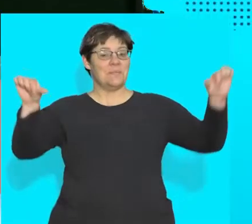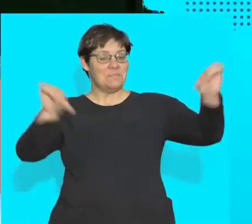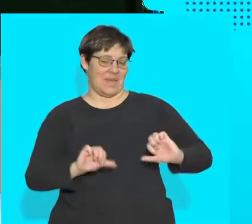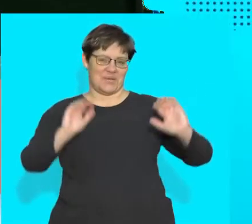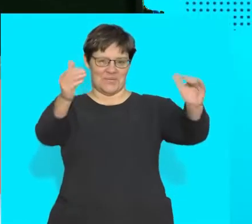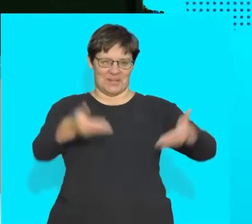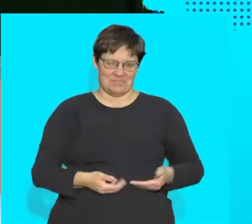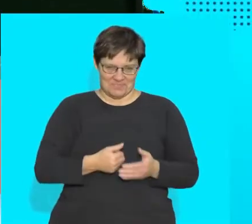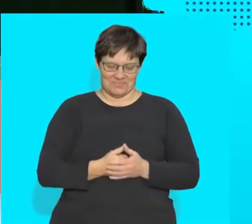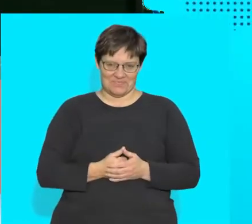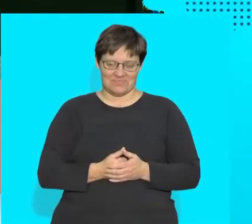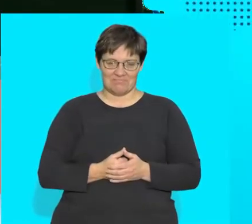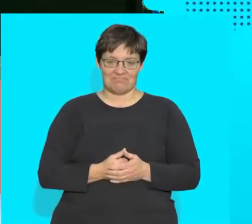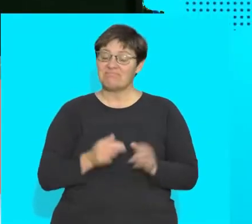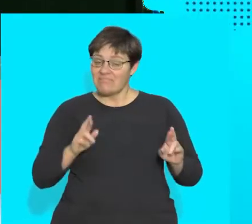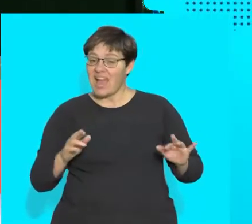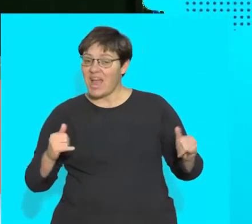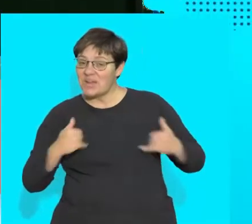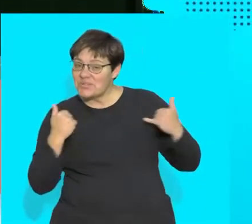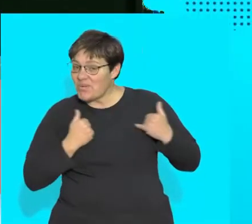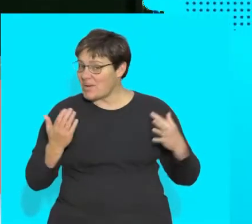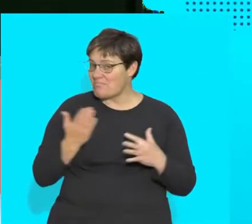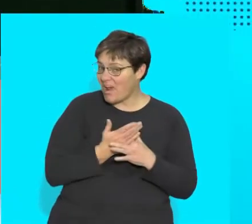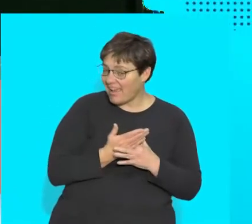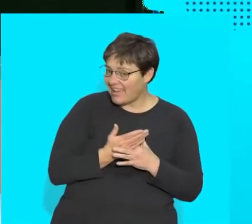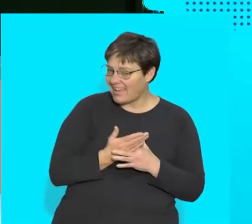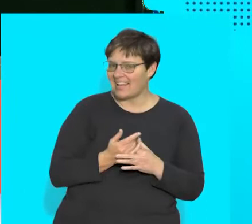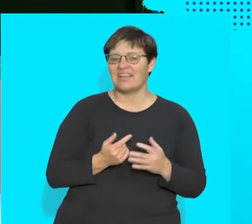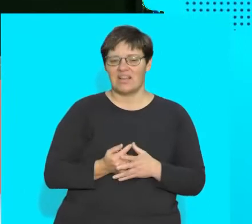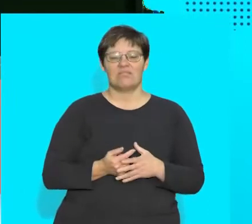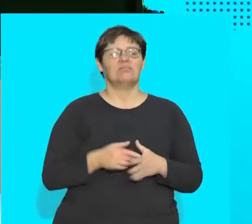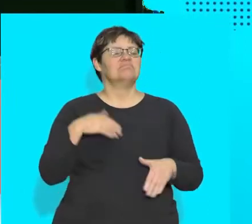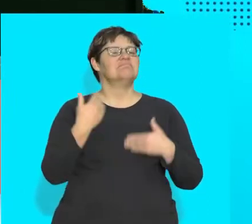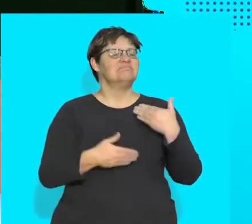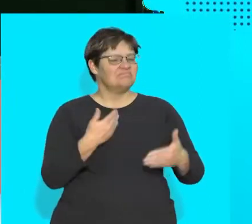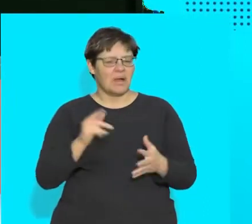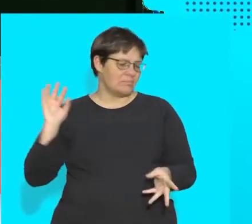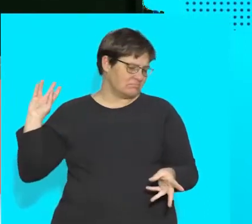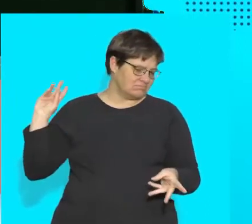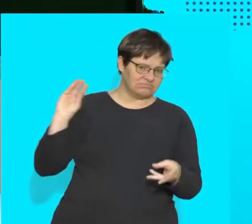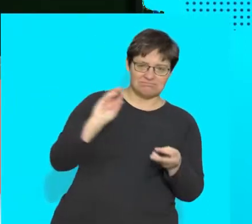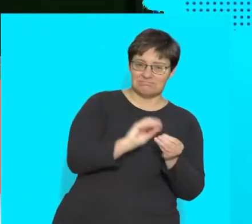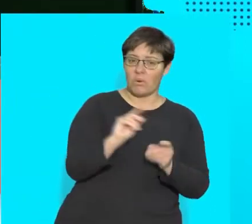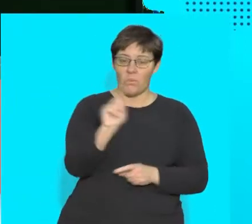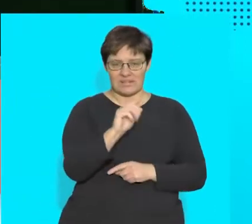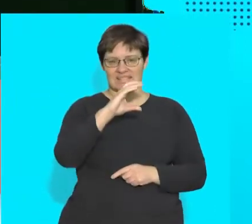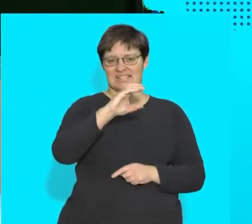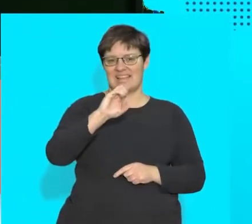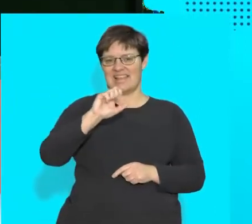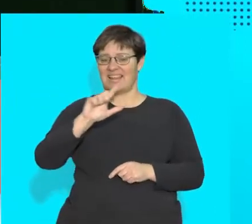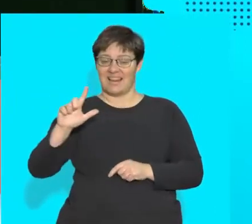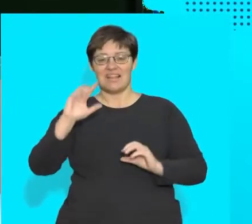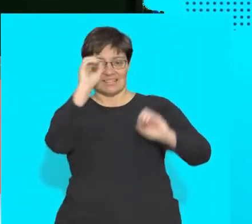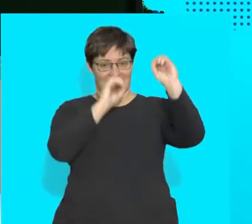Welcome back, Life Sciences. I hope you enjoyed your little break. We're going to be recapping the cell today. We're looking